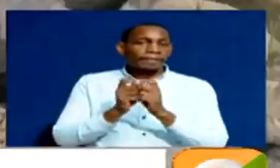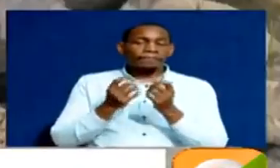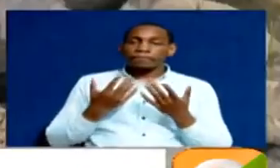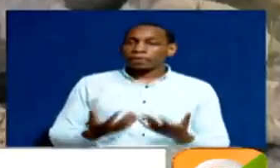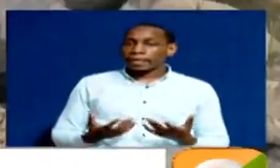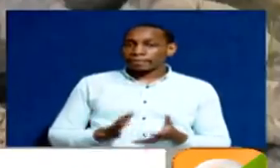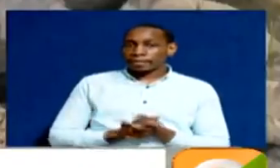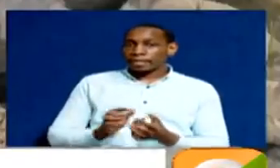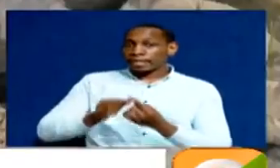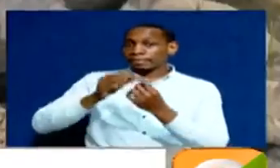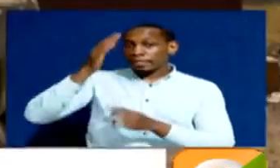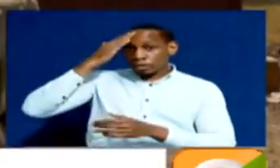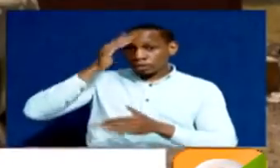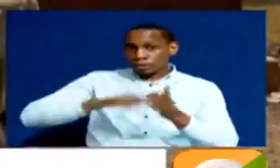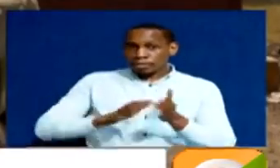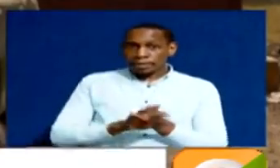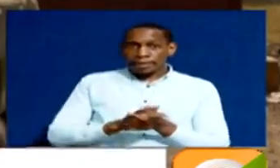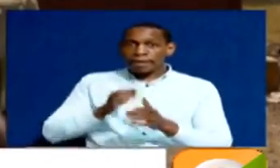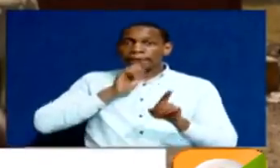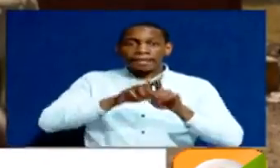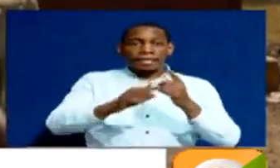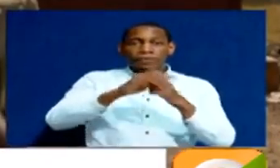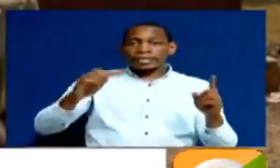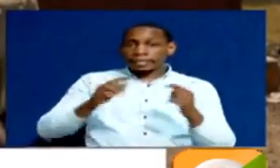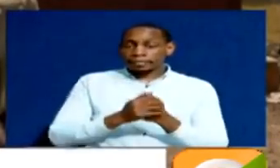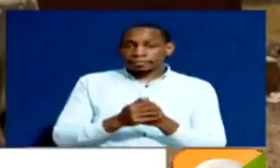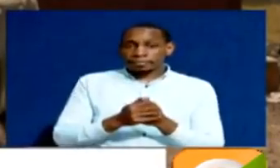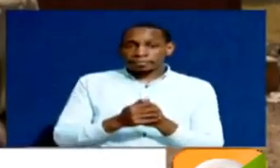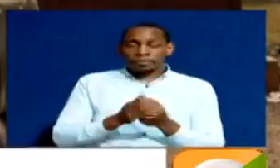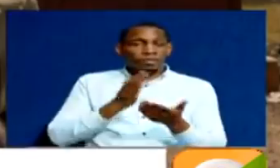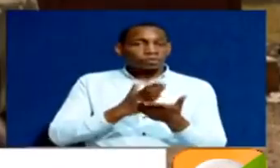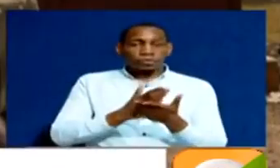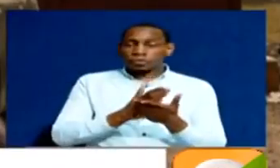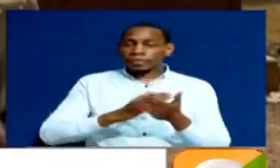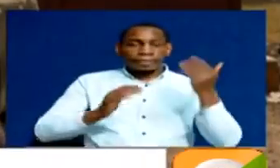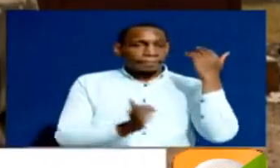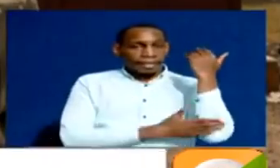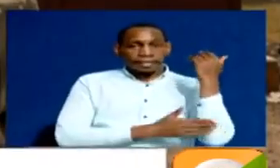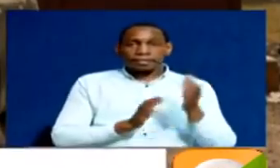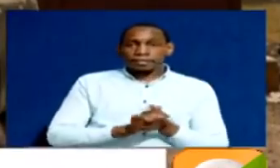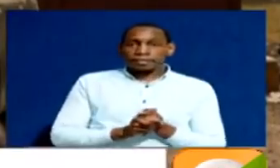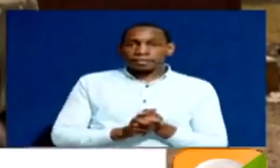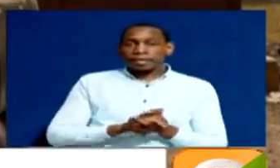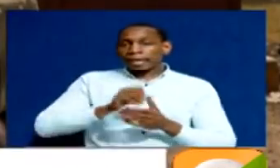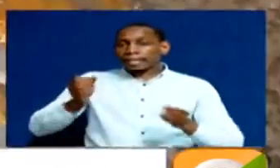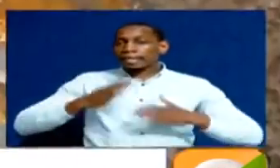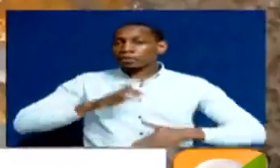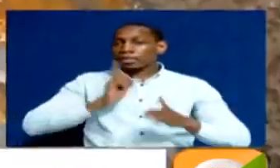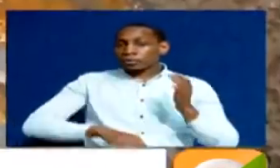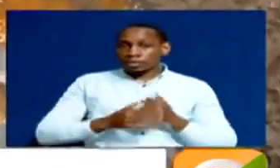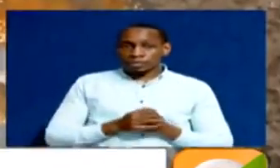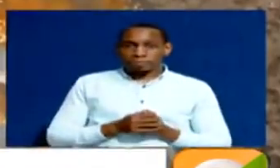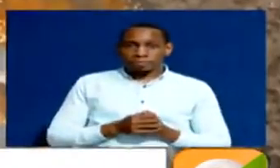painful, especially to know that he was killed. That's the worst part. And the worst of